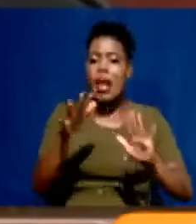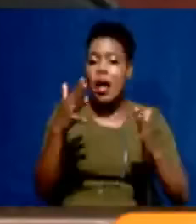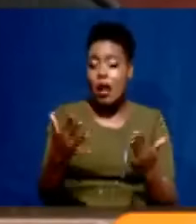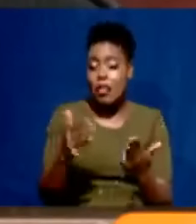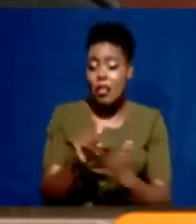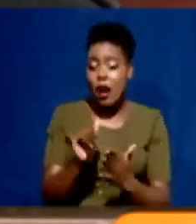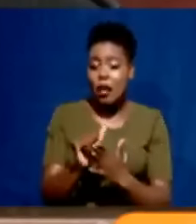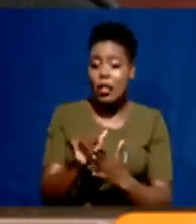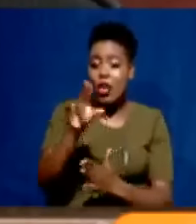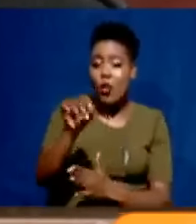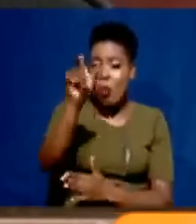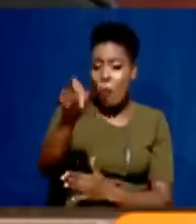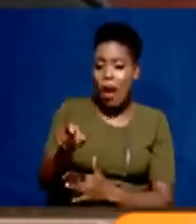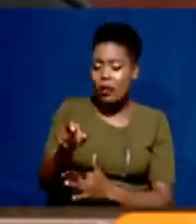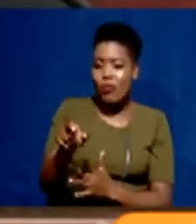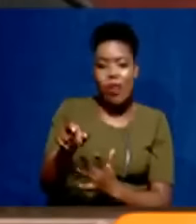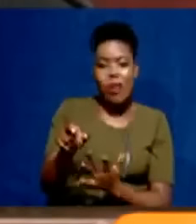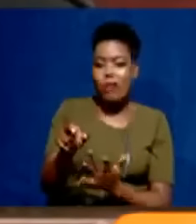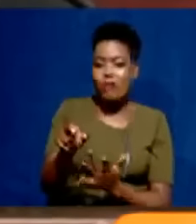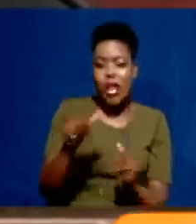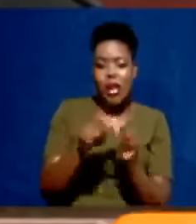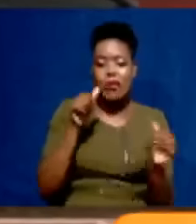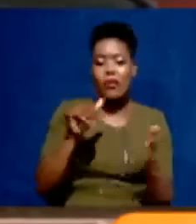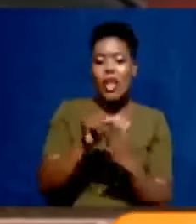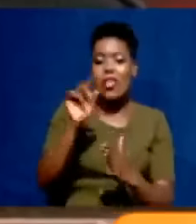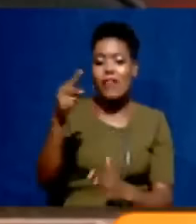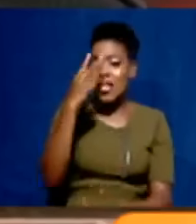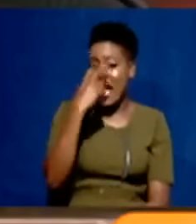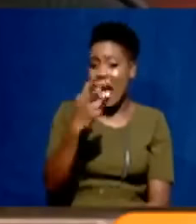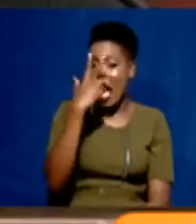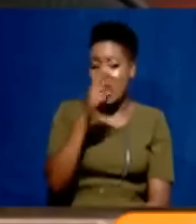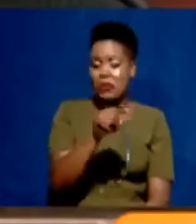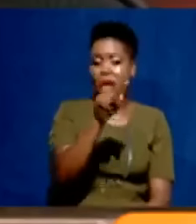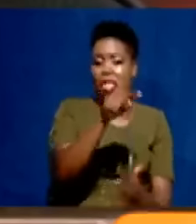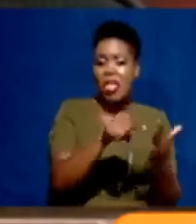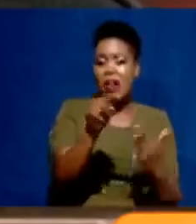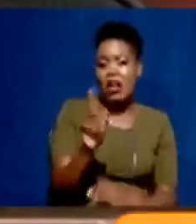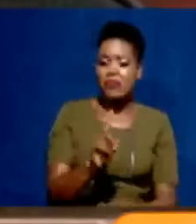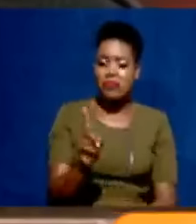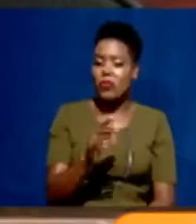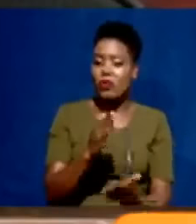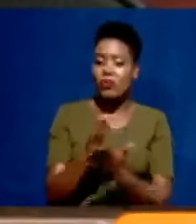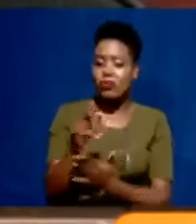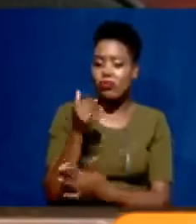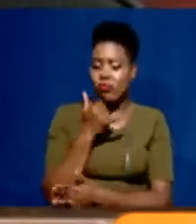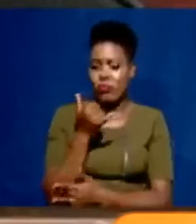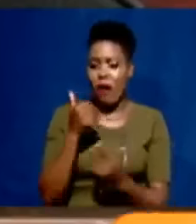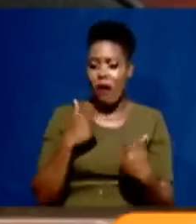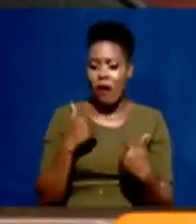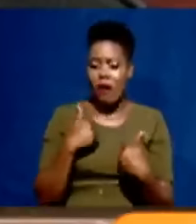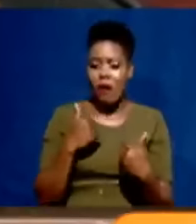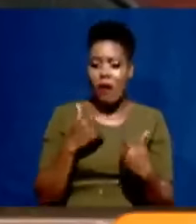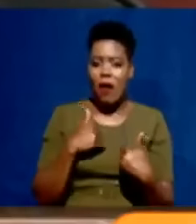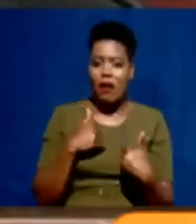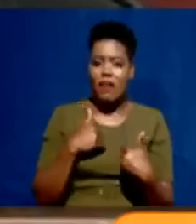one disputed that the first accused person is supposed and was wearing a maroon cap.